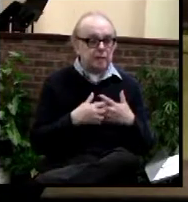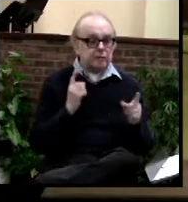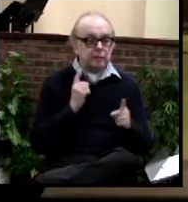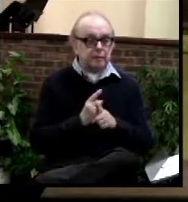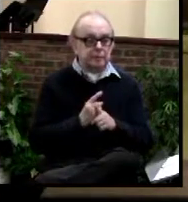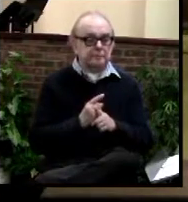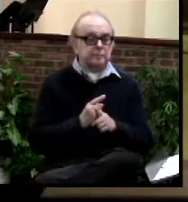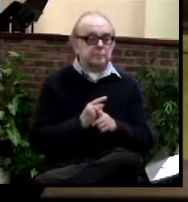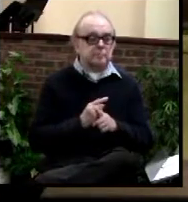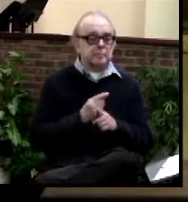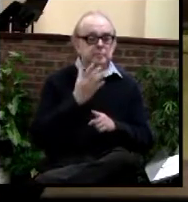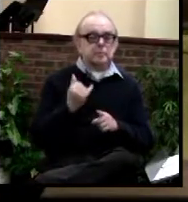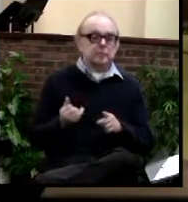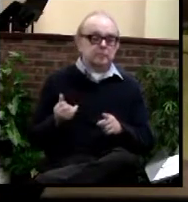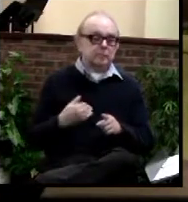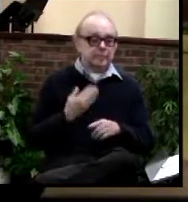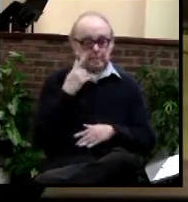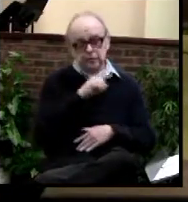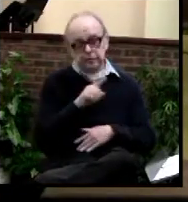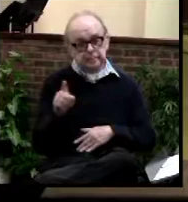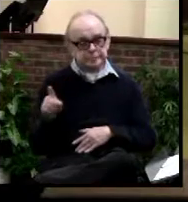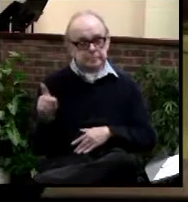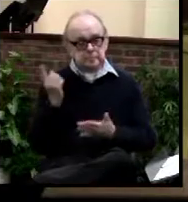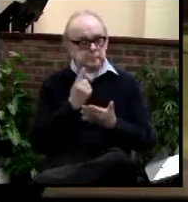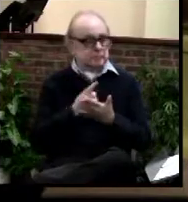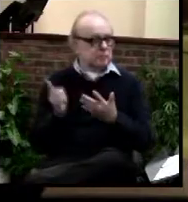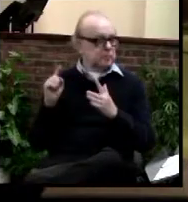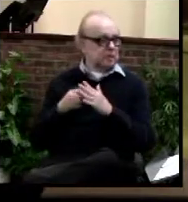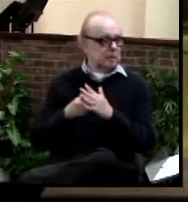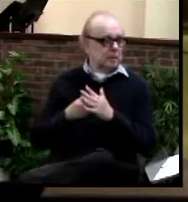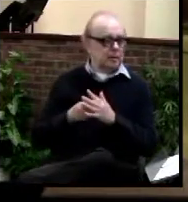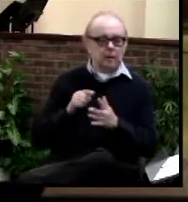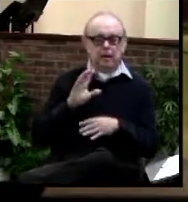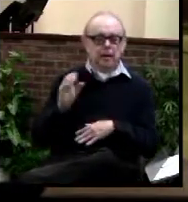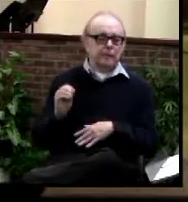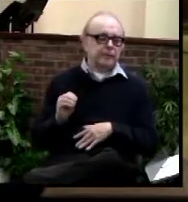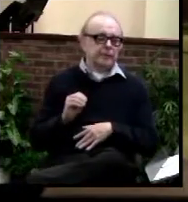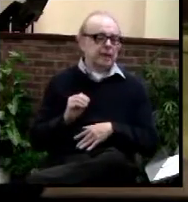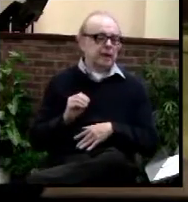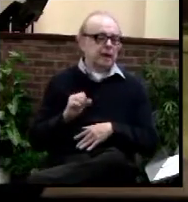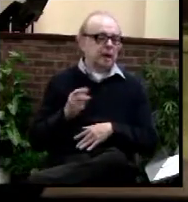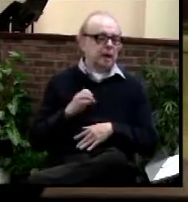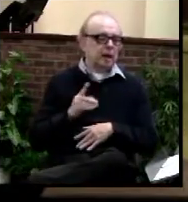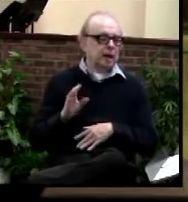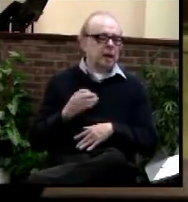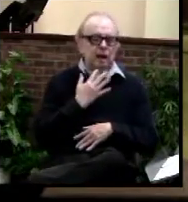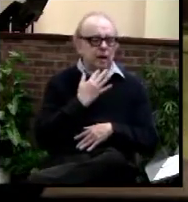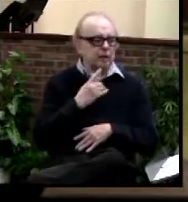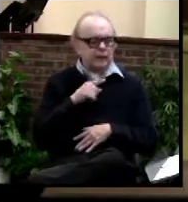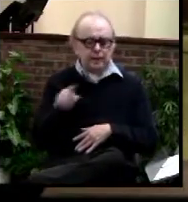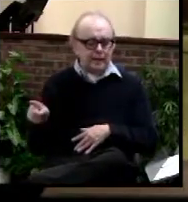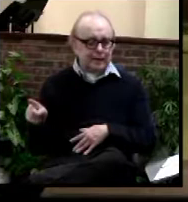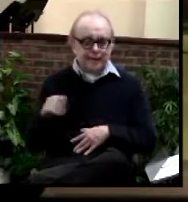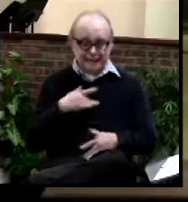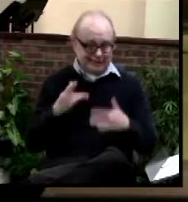You see, because I don't know about you, but last week when we started this 50 Shades of They, I was excited about it, and I'm still